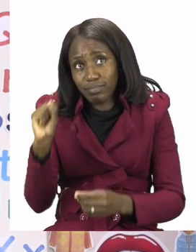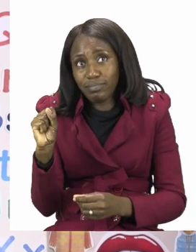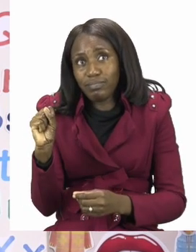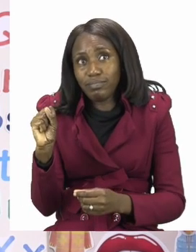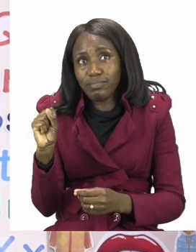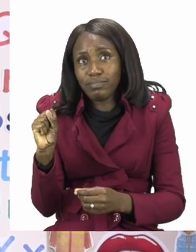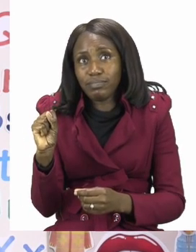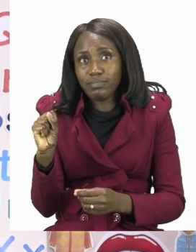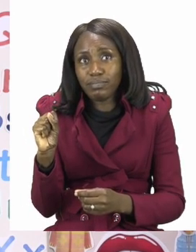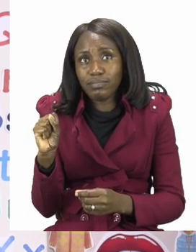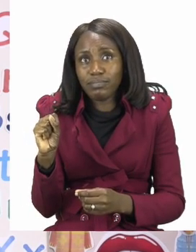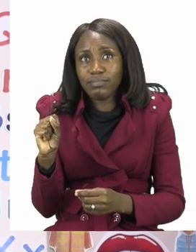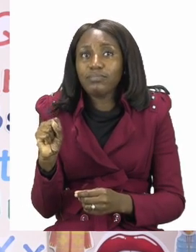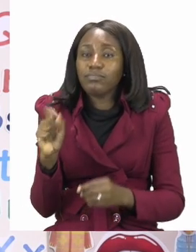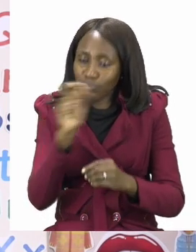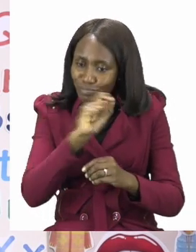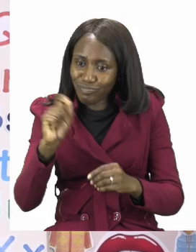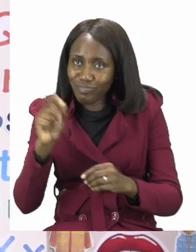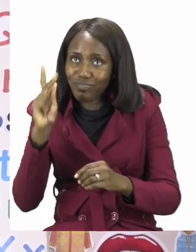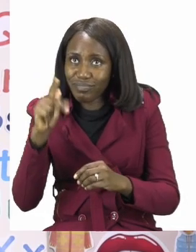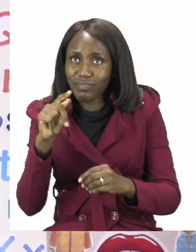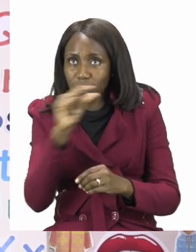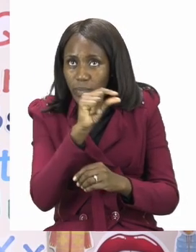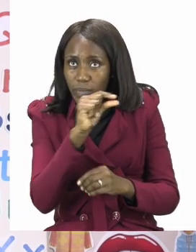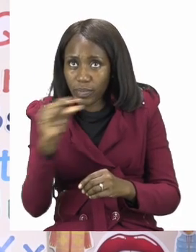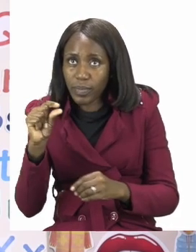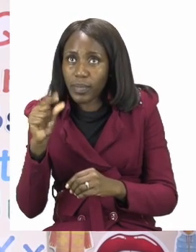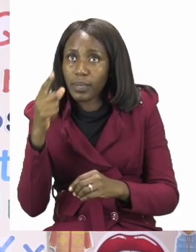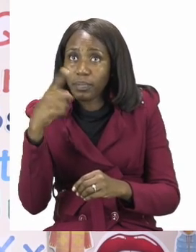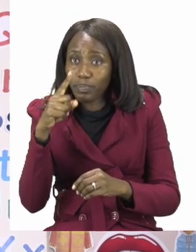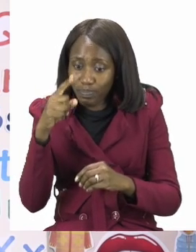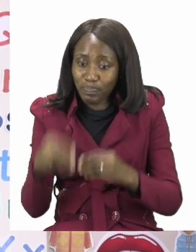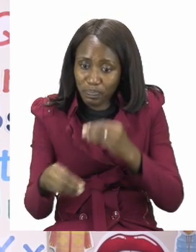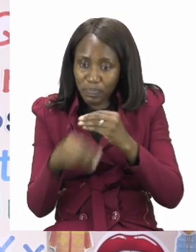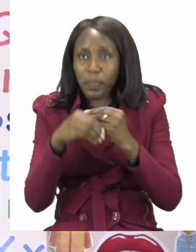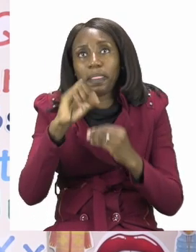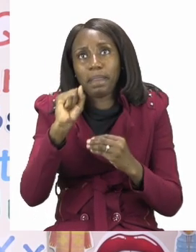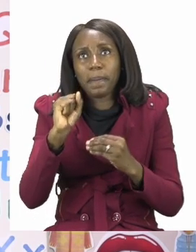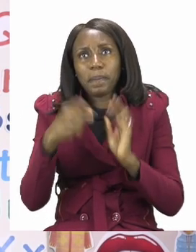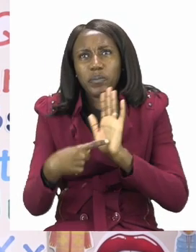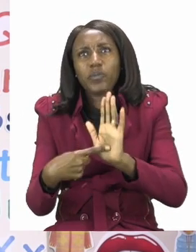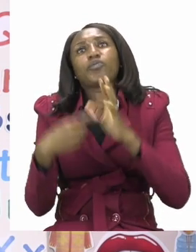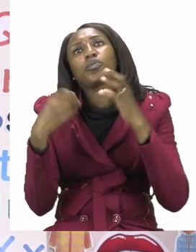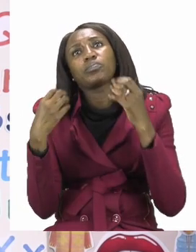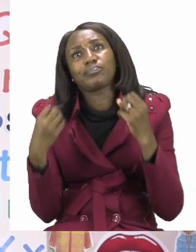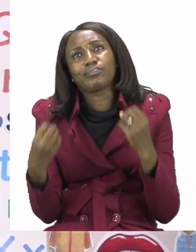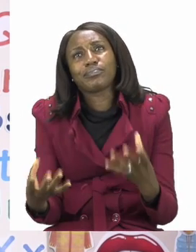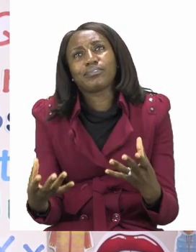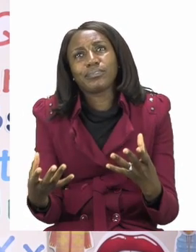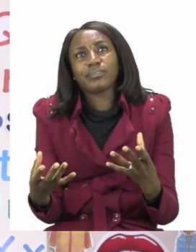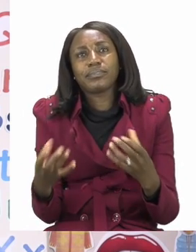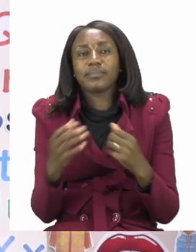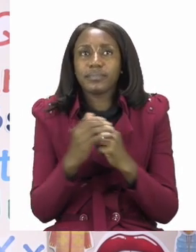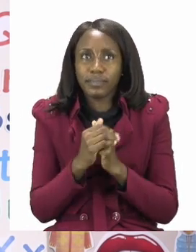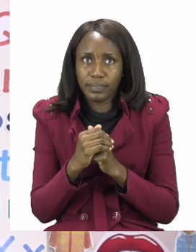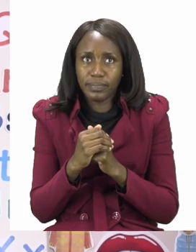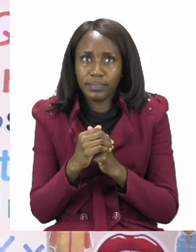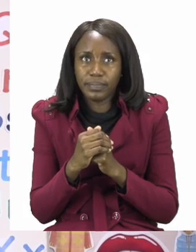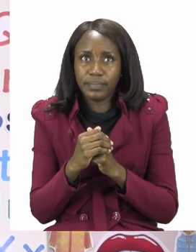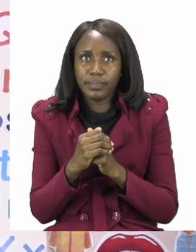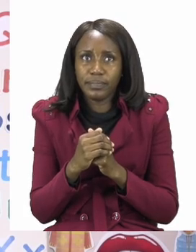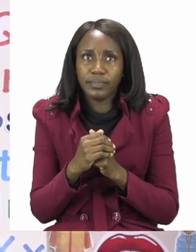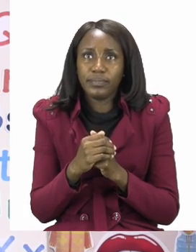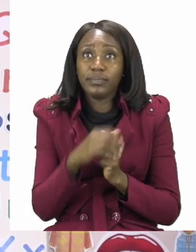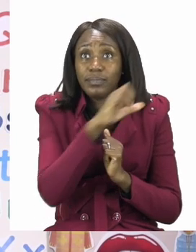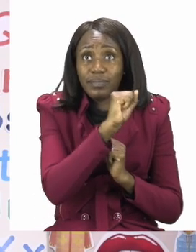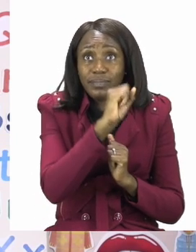we're going to rewrite the word and then add an S to the end. So, we have singular,